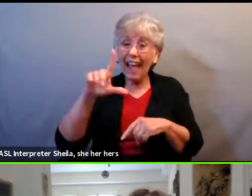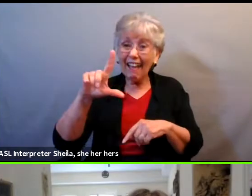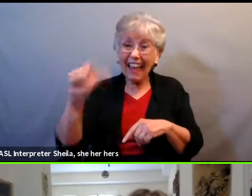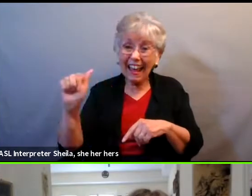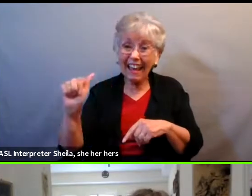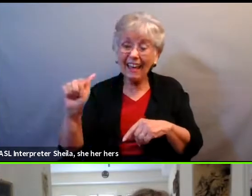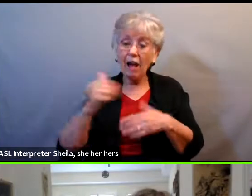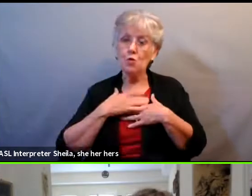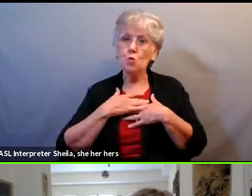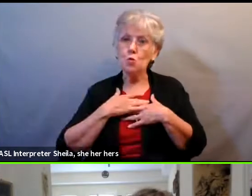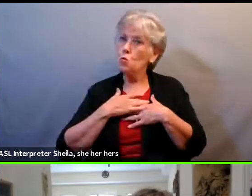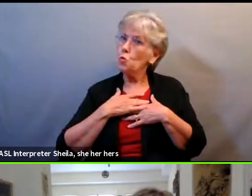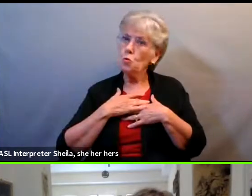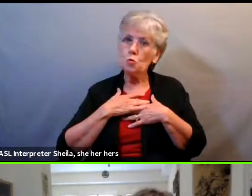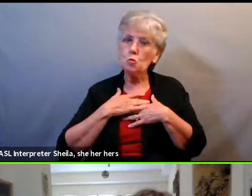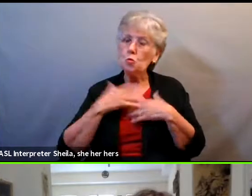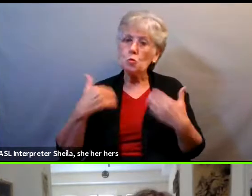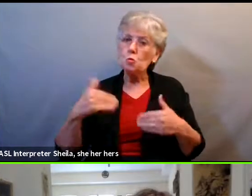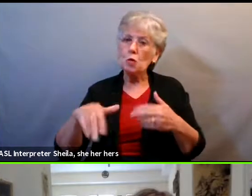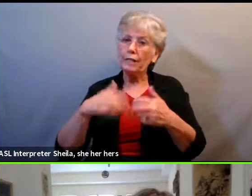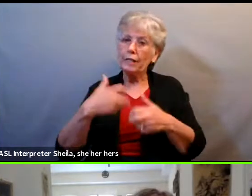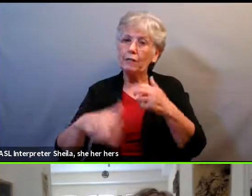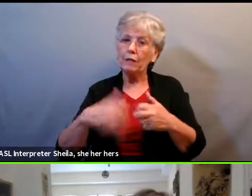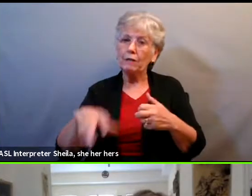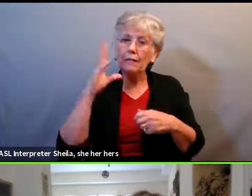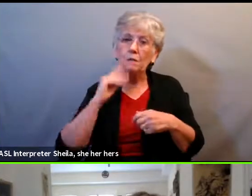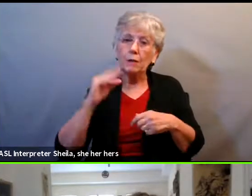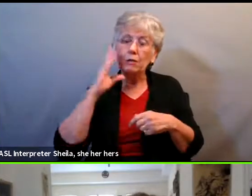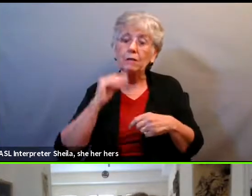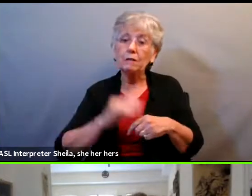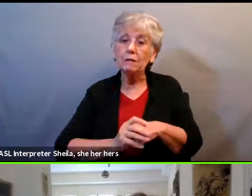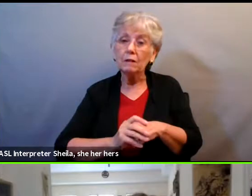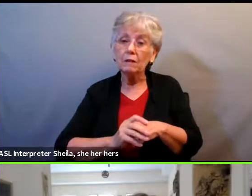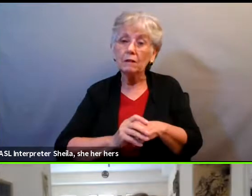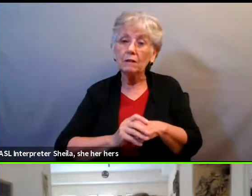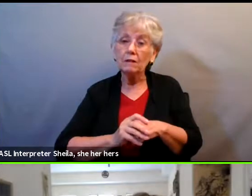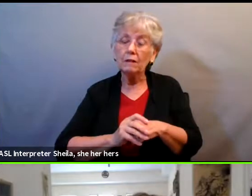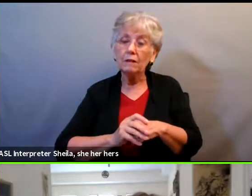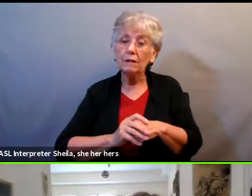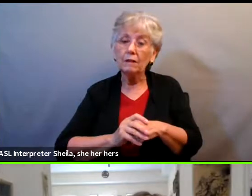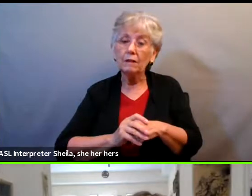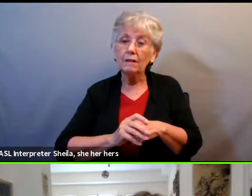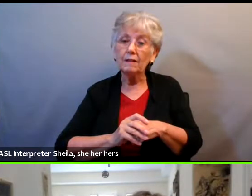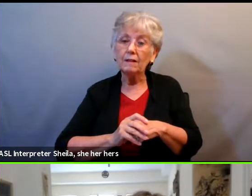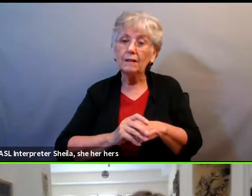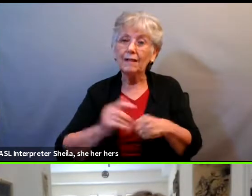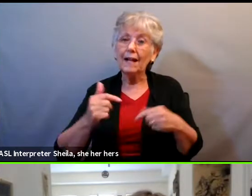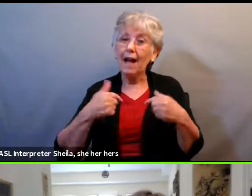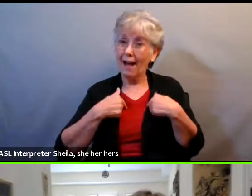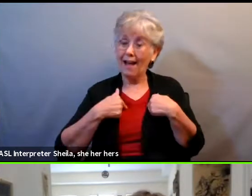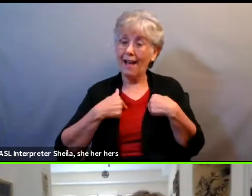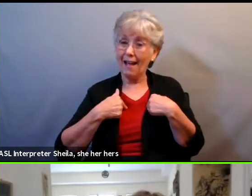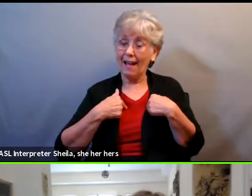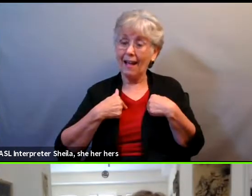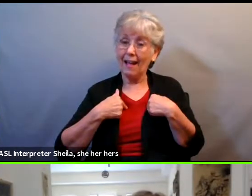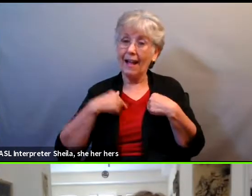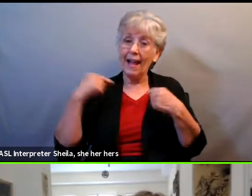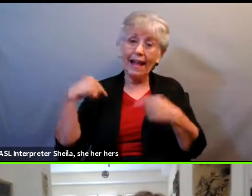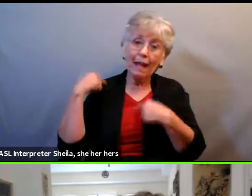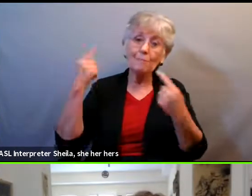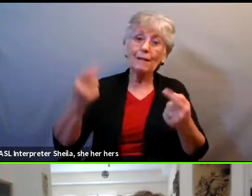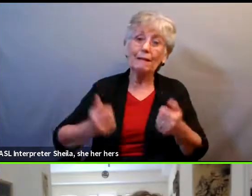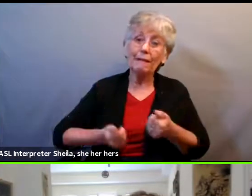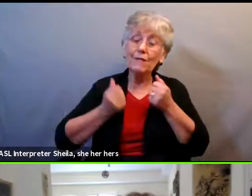pretty jarring experience, you know, having really been living in my neighborhood and